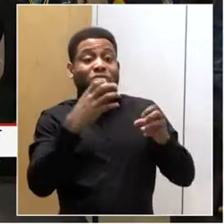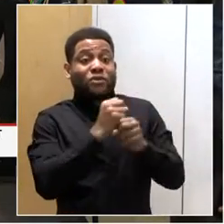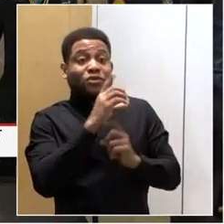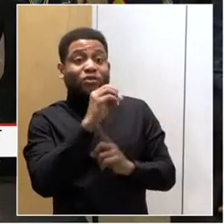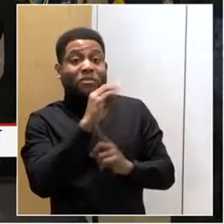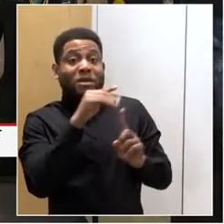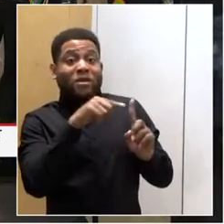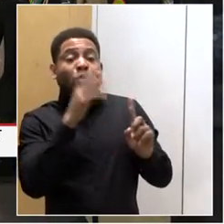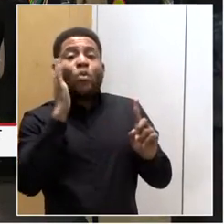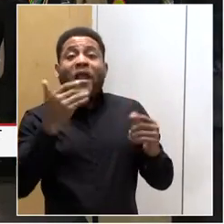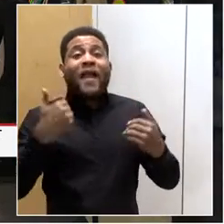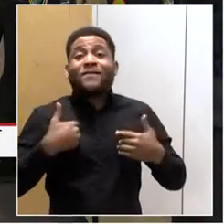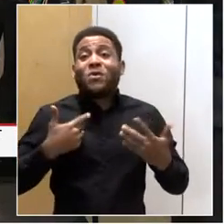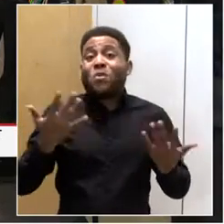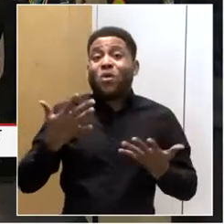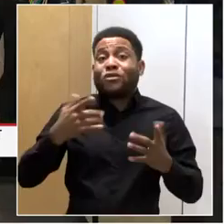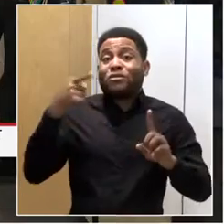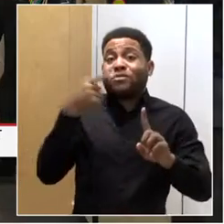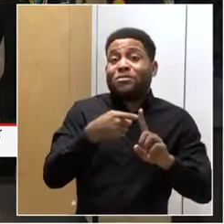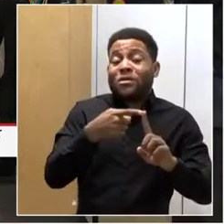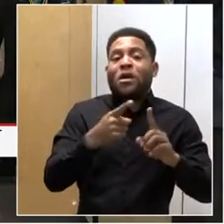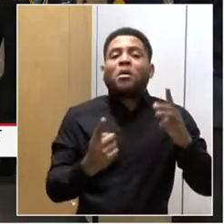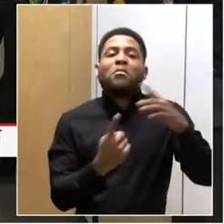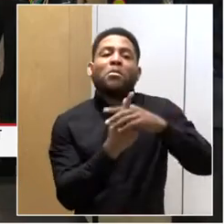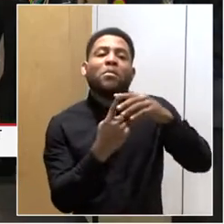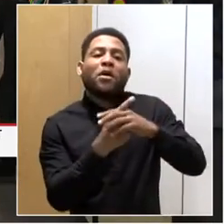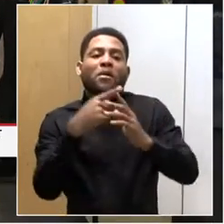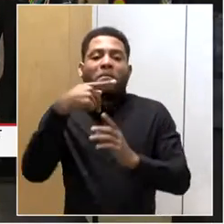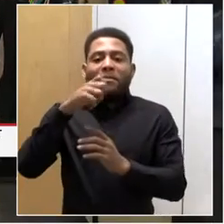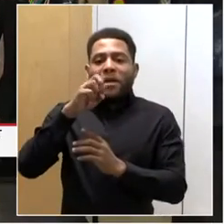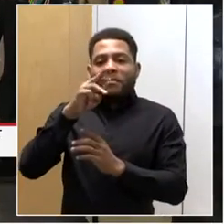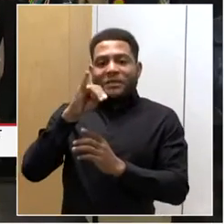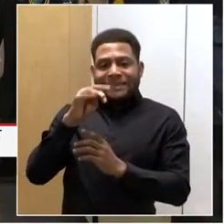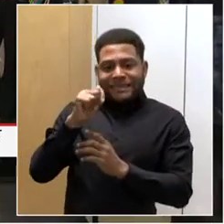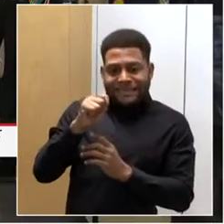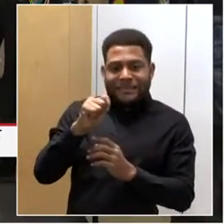a pilot program. We could call it PUPs, maybe.